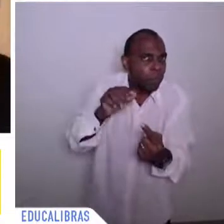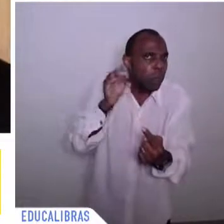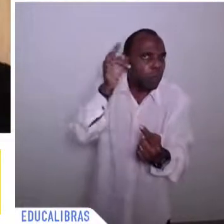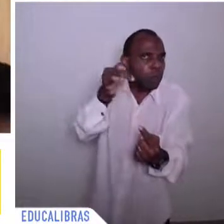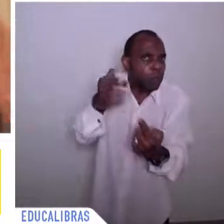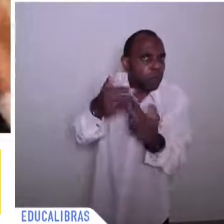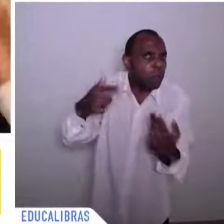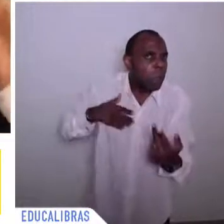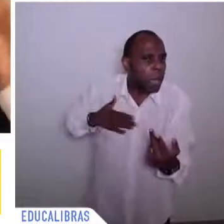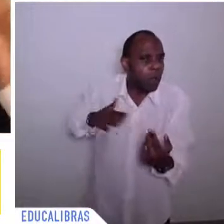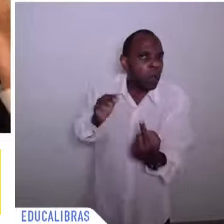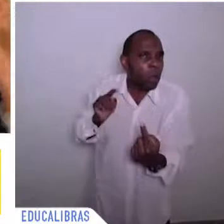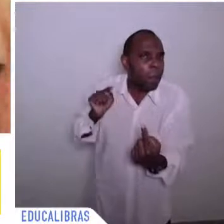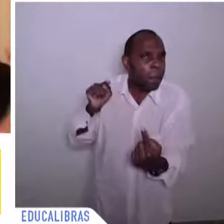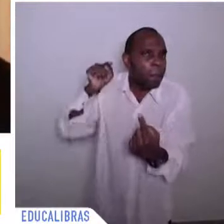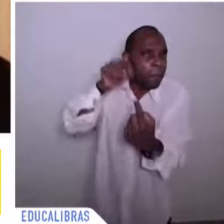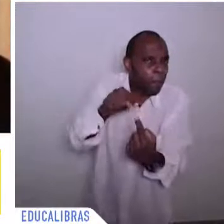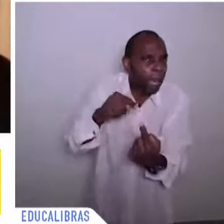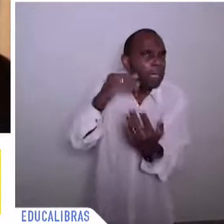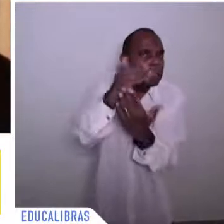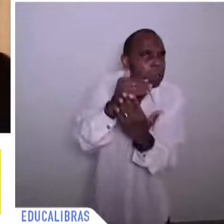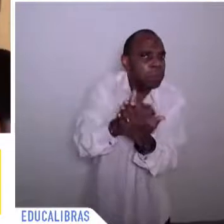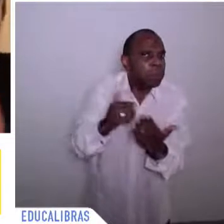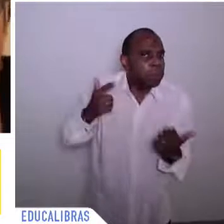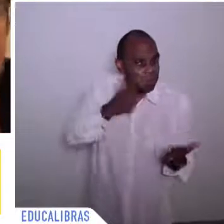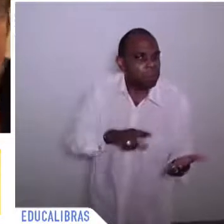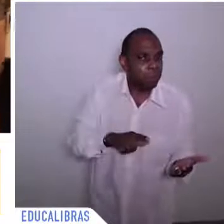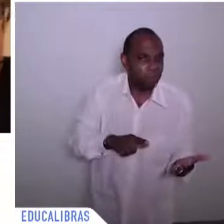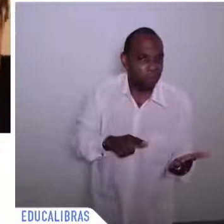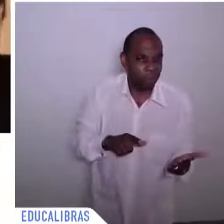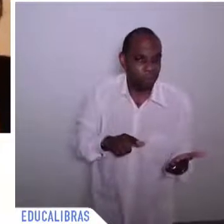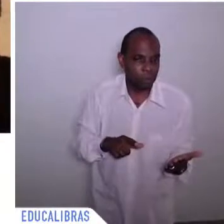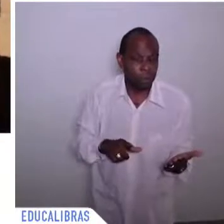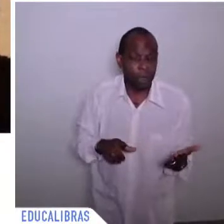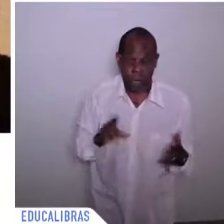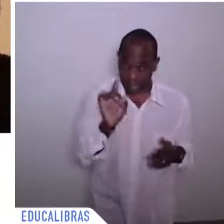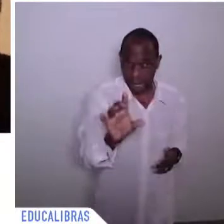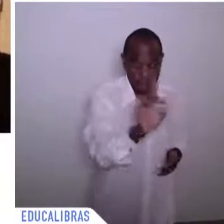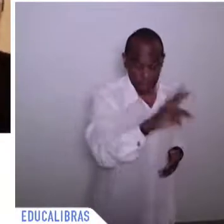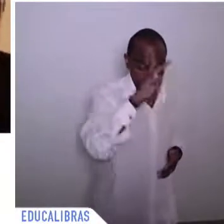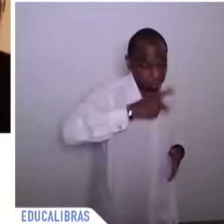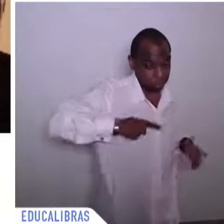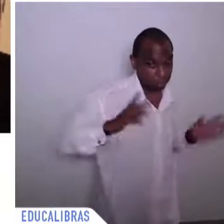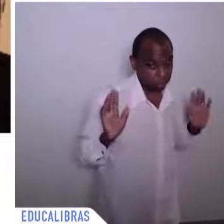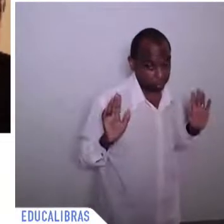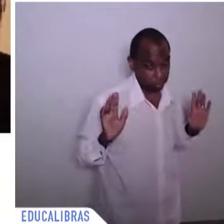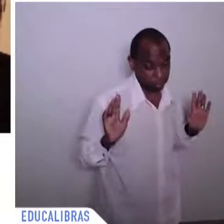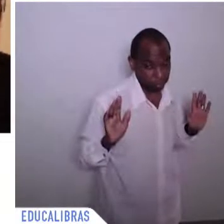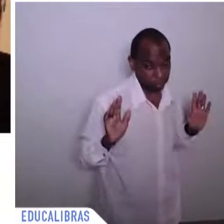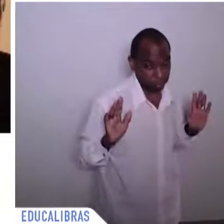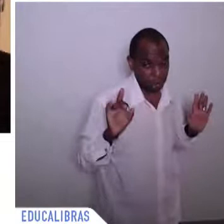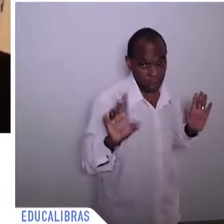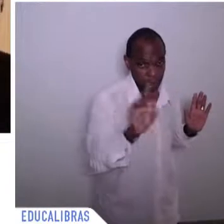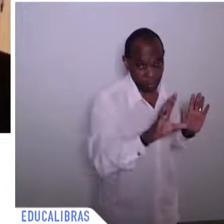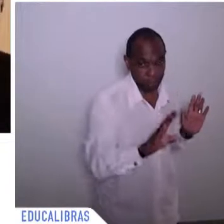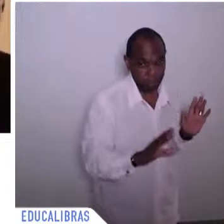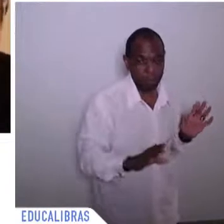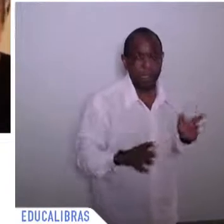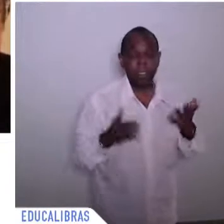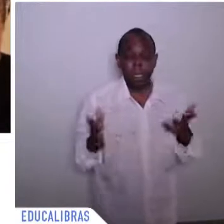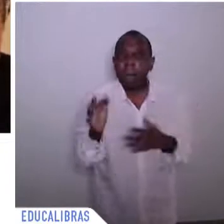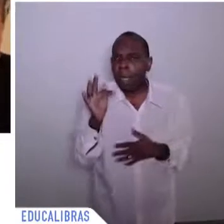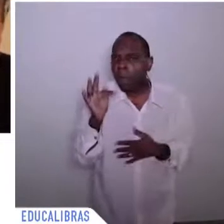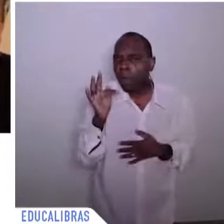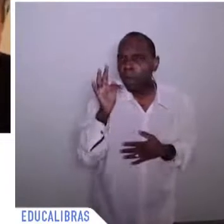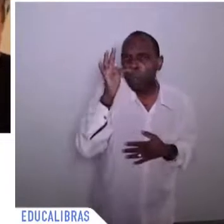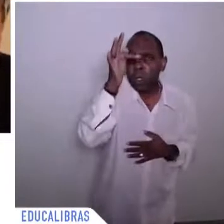it through their interactions. I think we have to have our path to utopia very clear, though